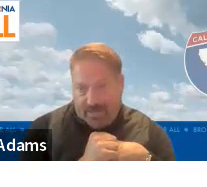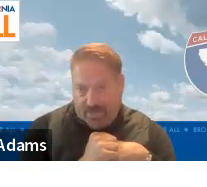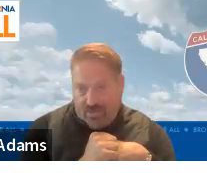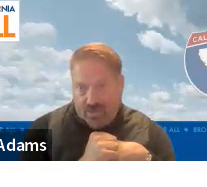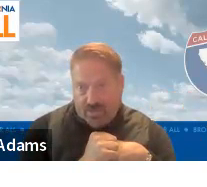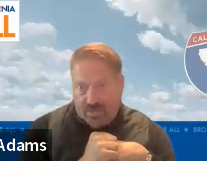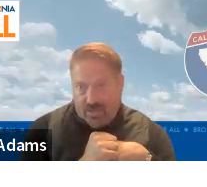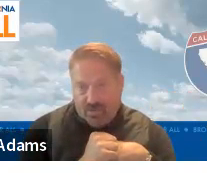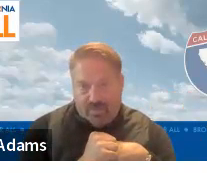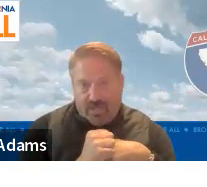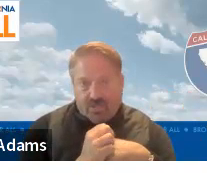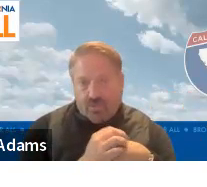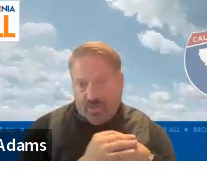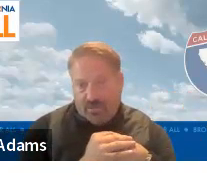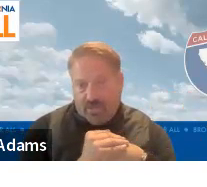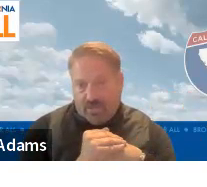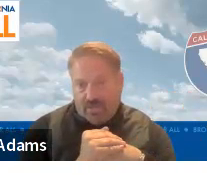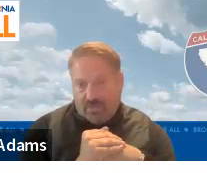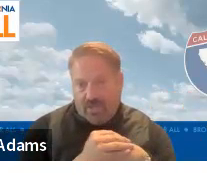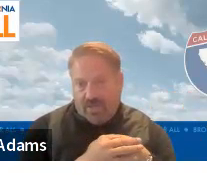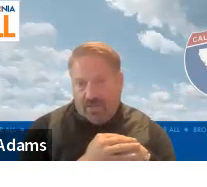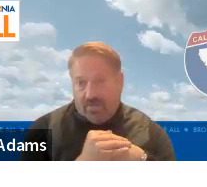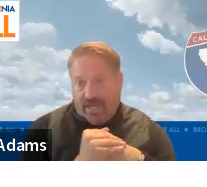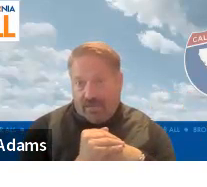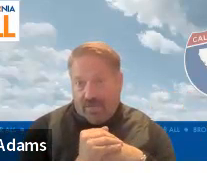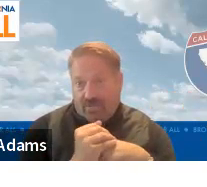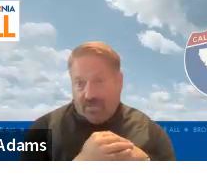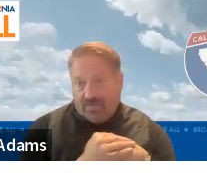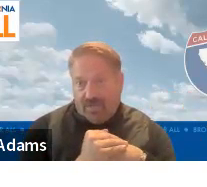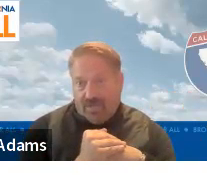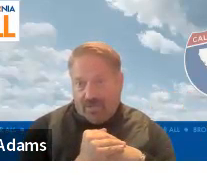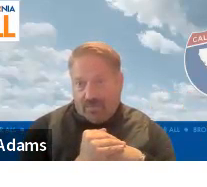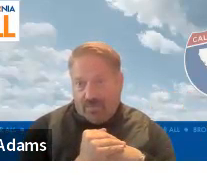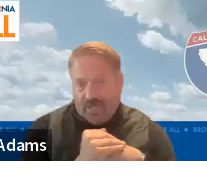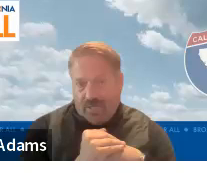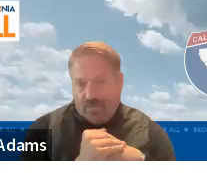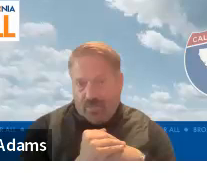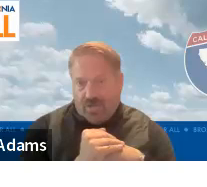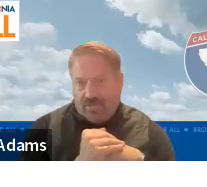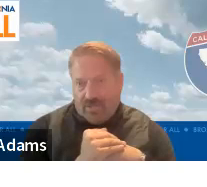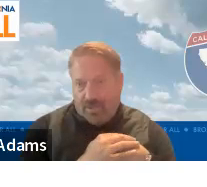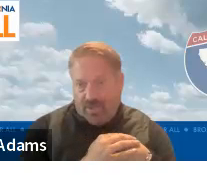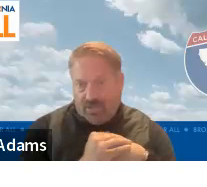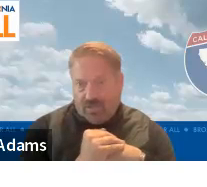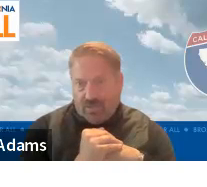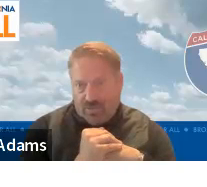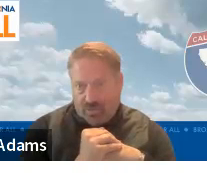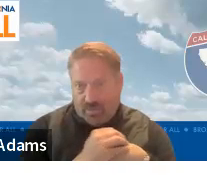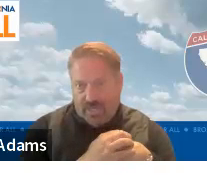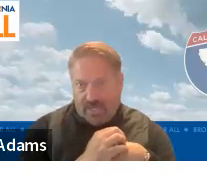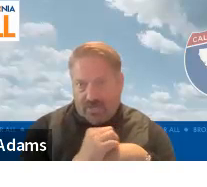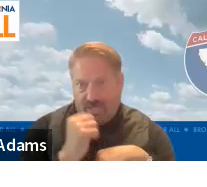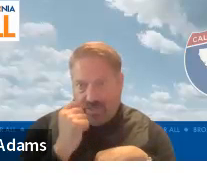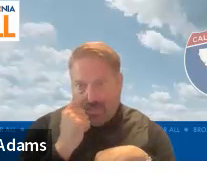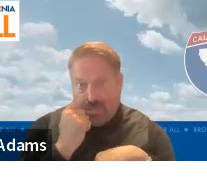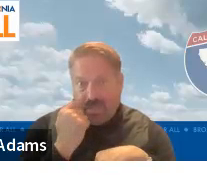I think Sean's going to go over, we've got a toolkit with a lot of different assets of, pre-drafted communications and social